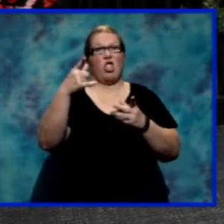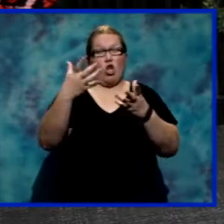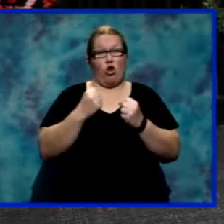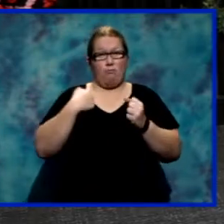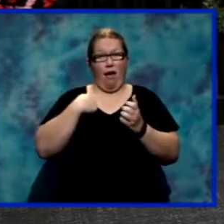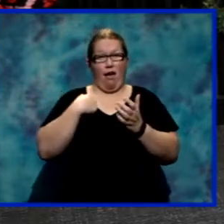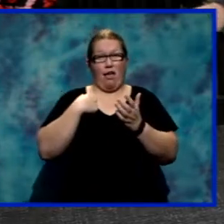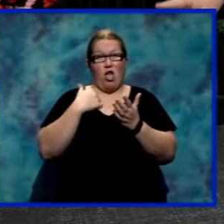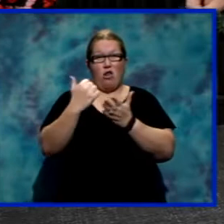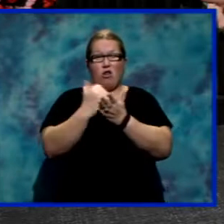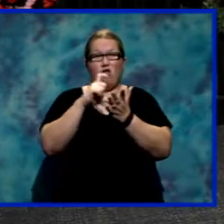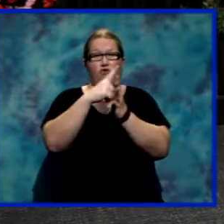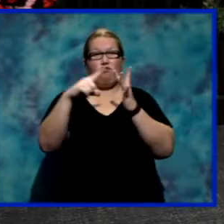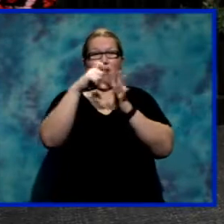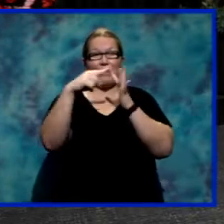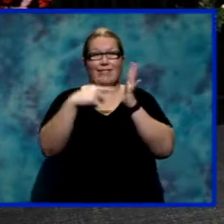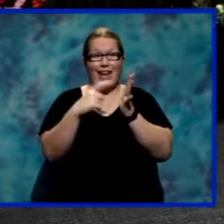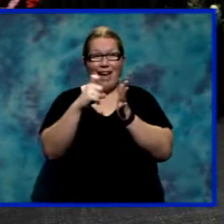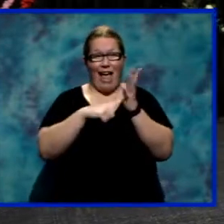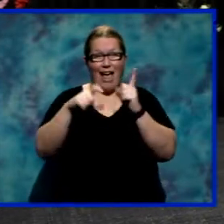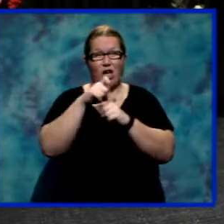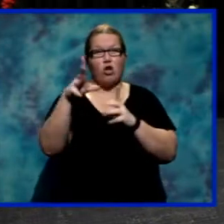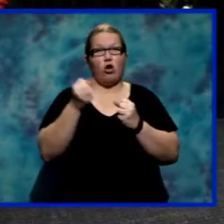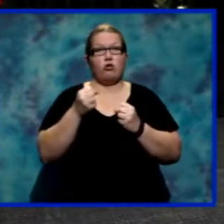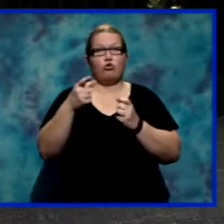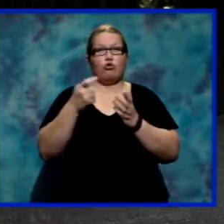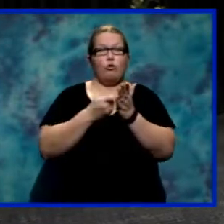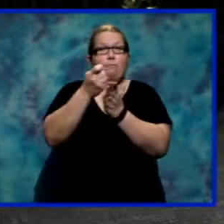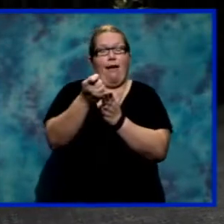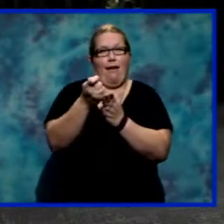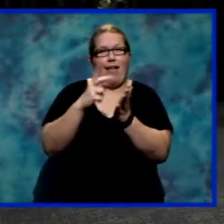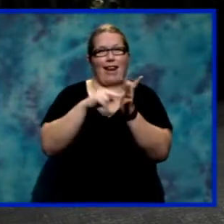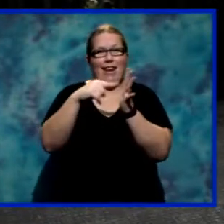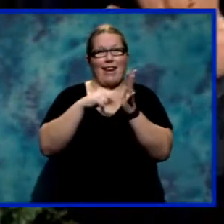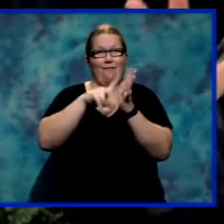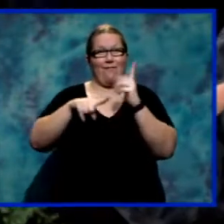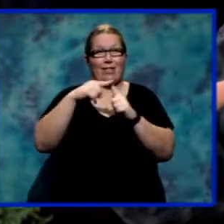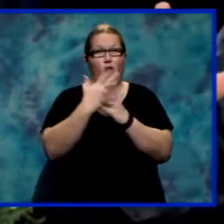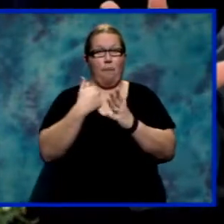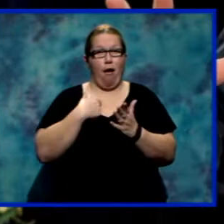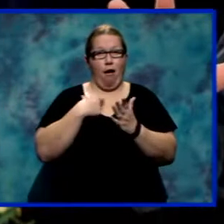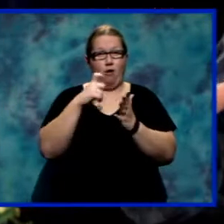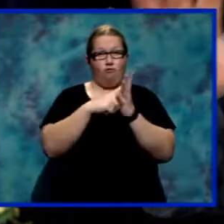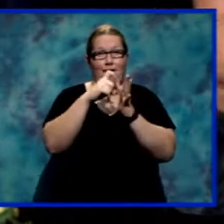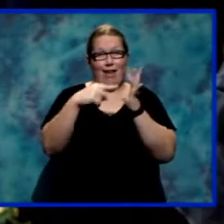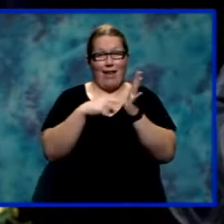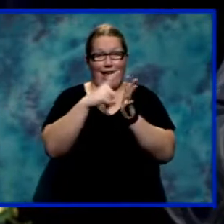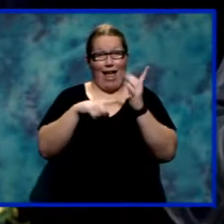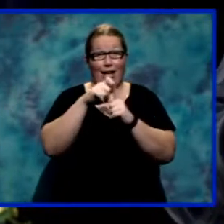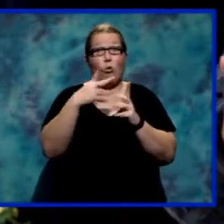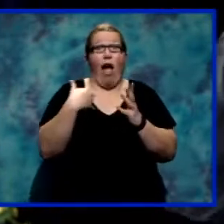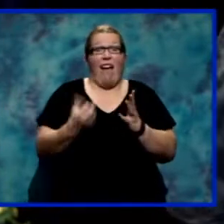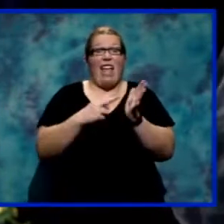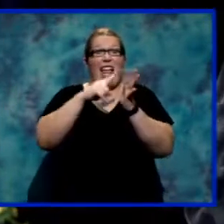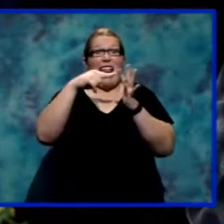for Netflix under her name. And so thank you, Hannah. Now I have Netflix on my credit